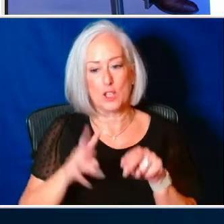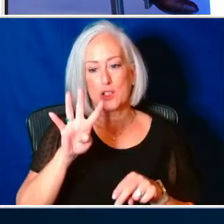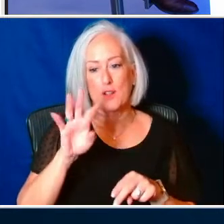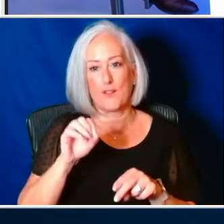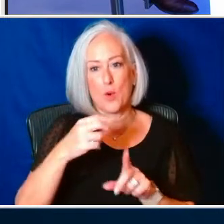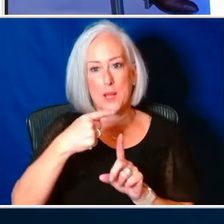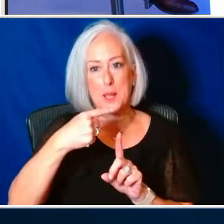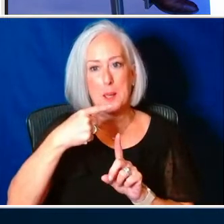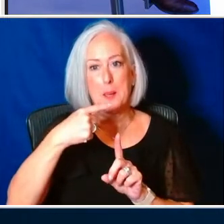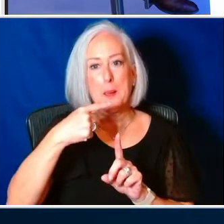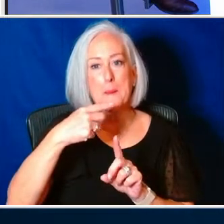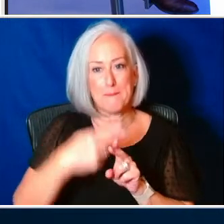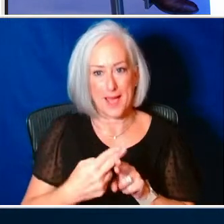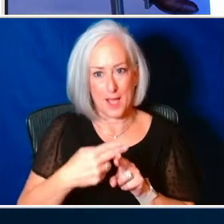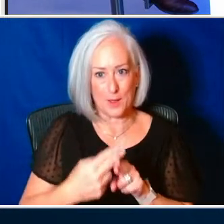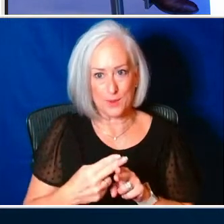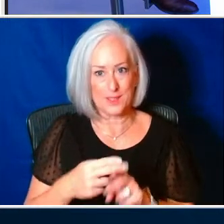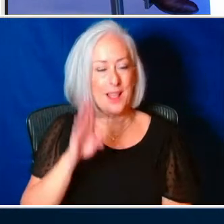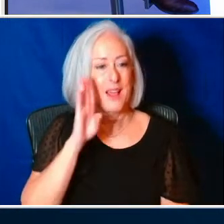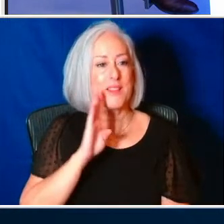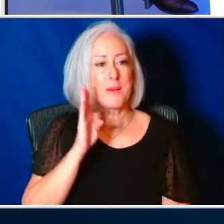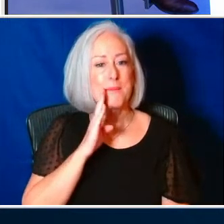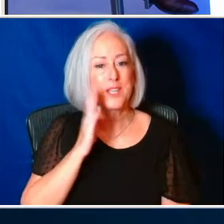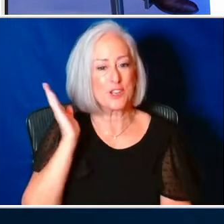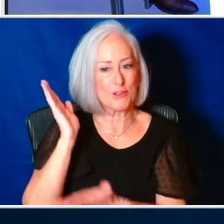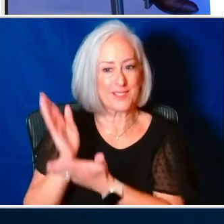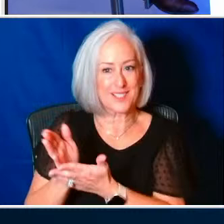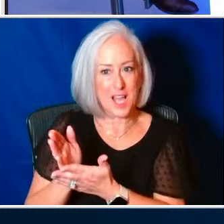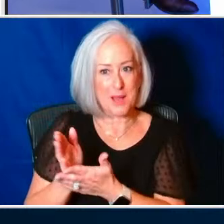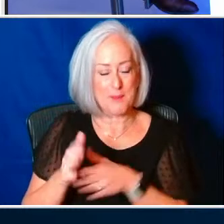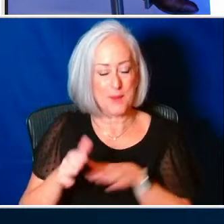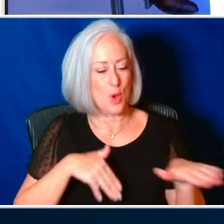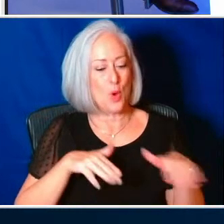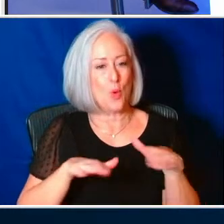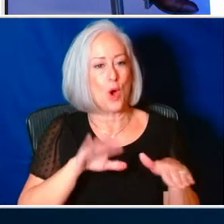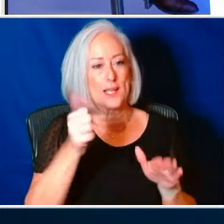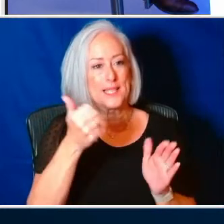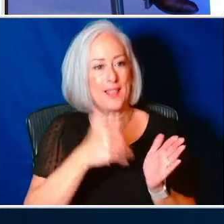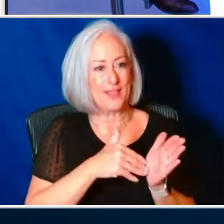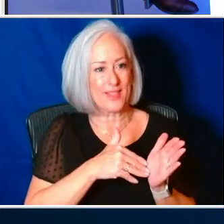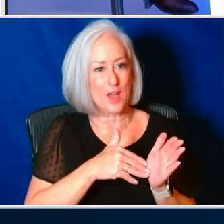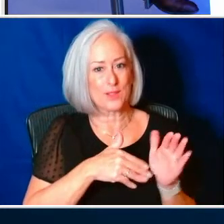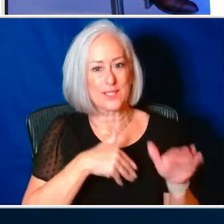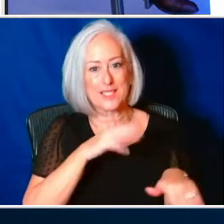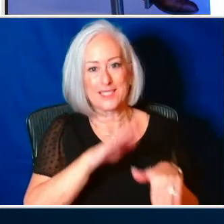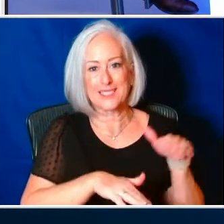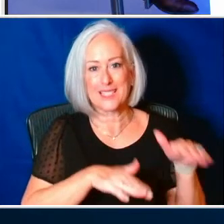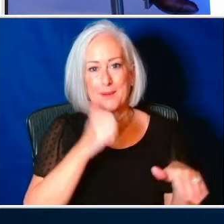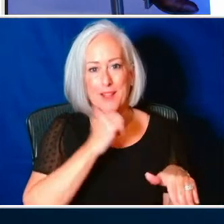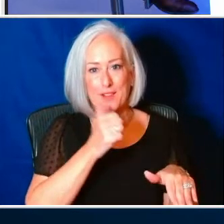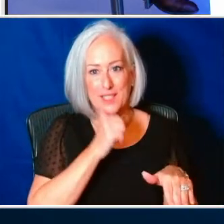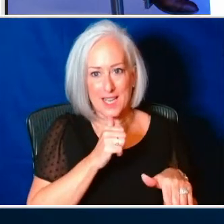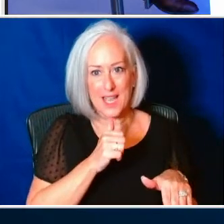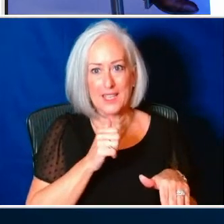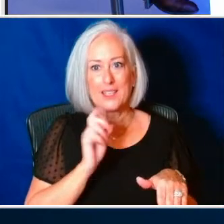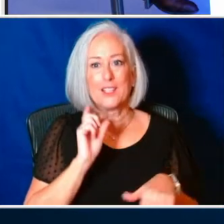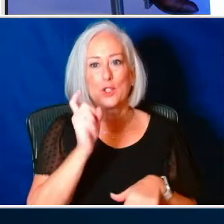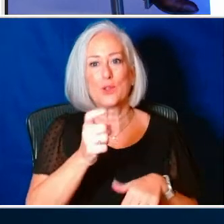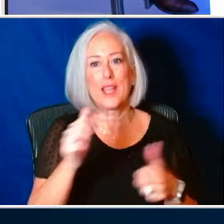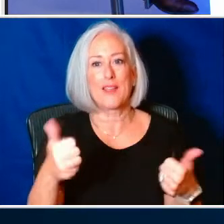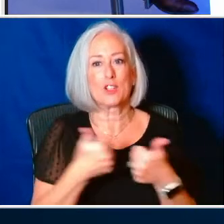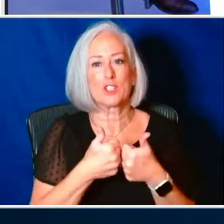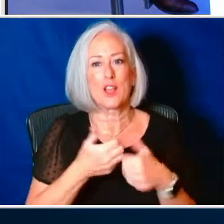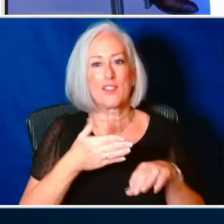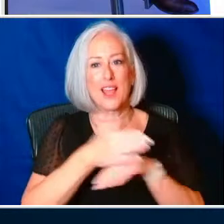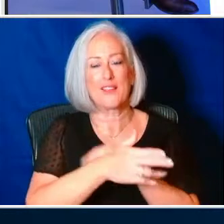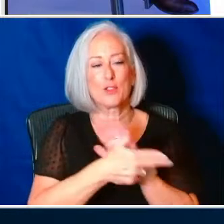gone, walking 10,000 steps a day. She said you put her on a challenge after her diagnosis, and she's doing great. She cannot